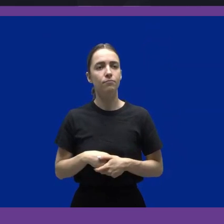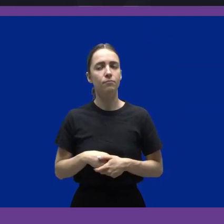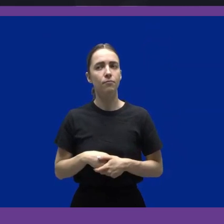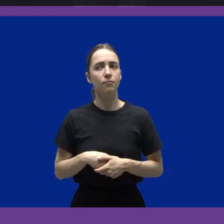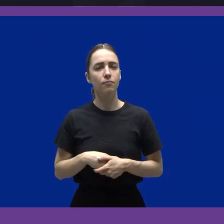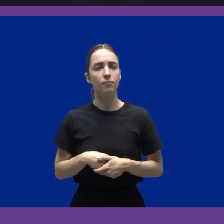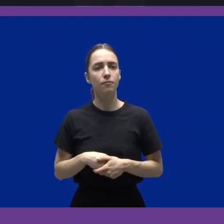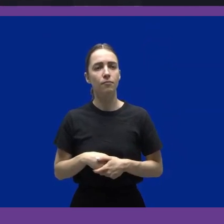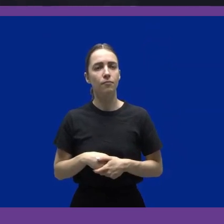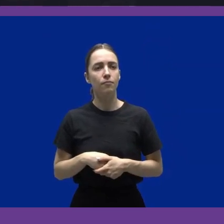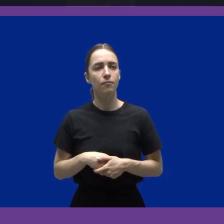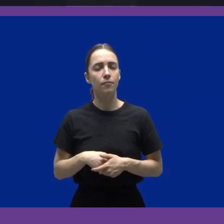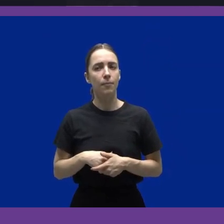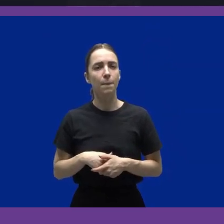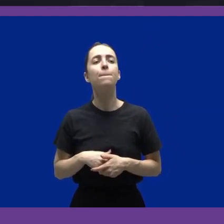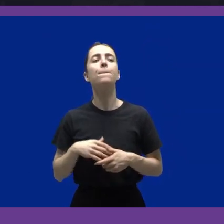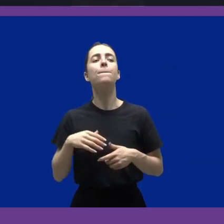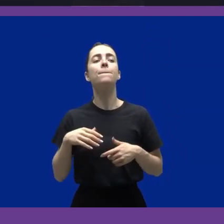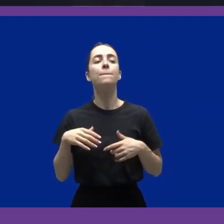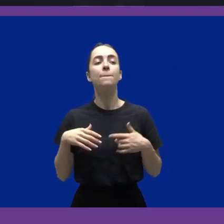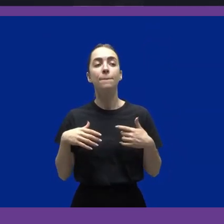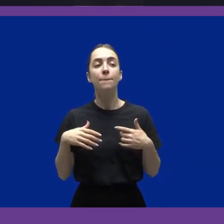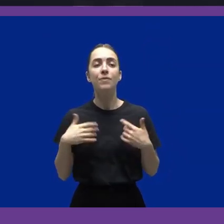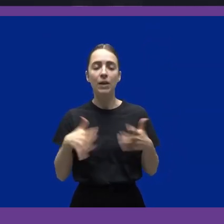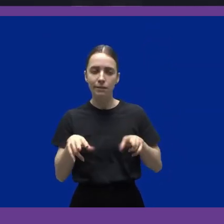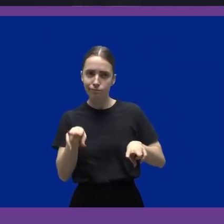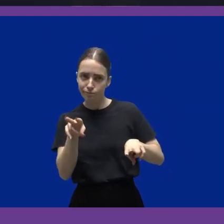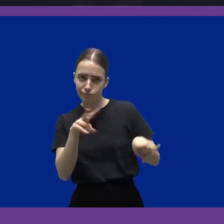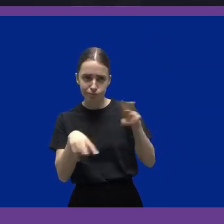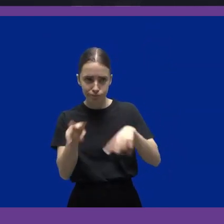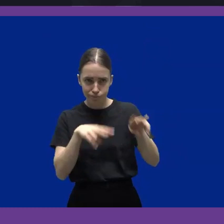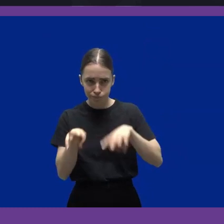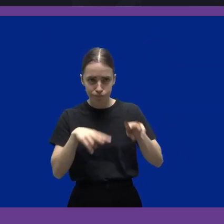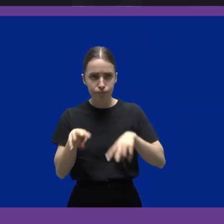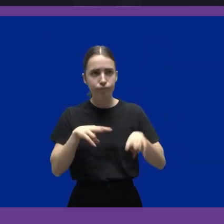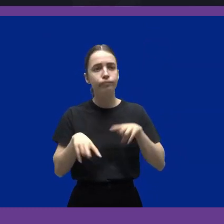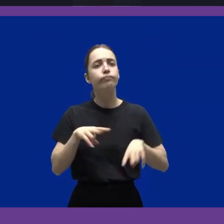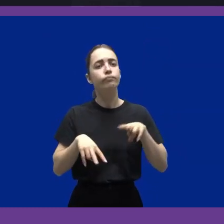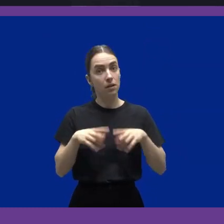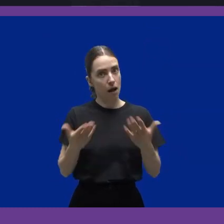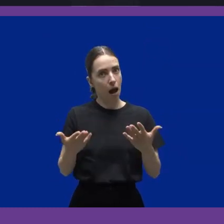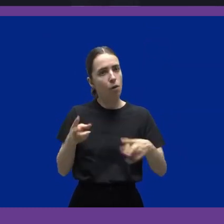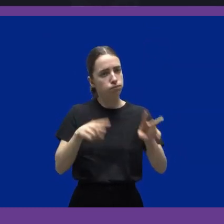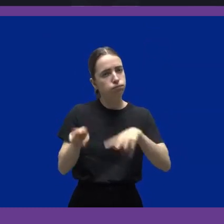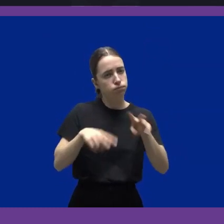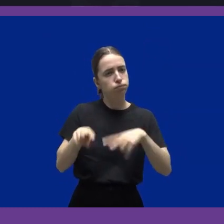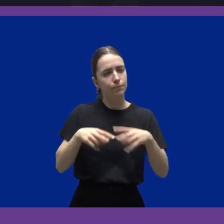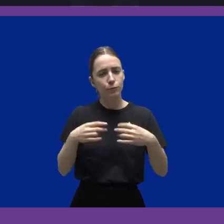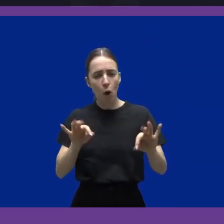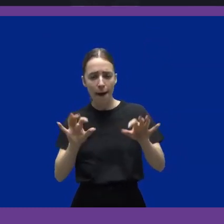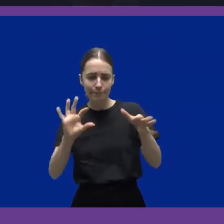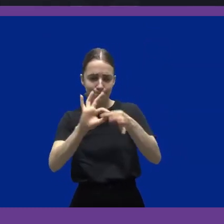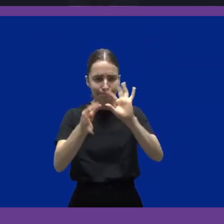that is being revised to accommodate the requirements for the European Accessibility Act. So